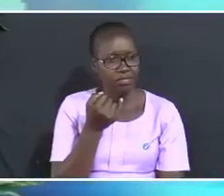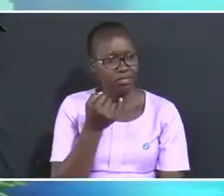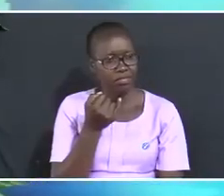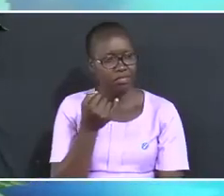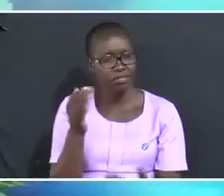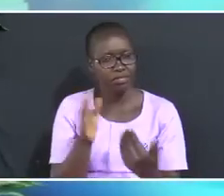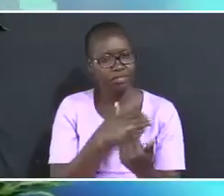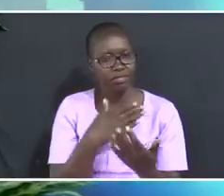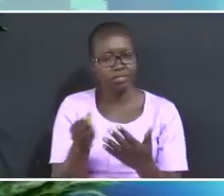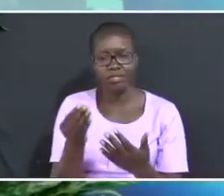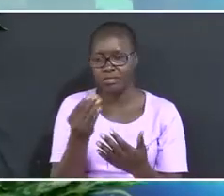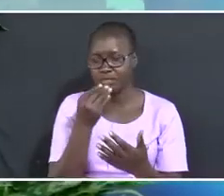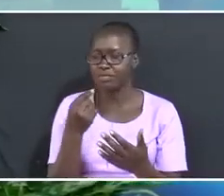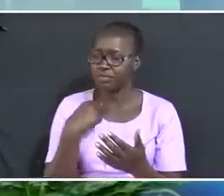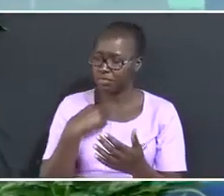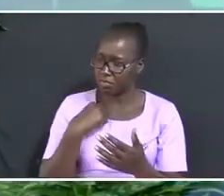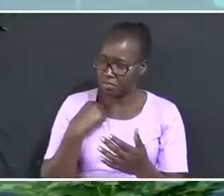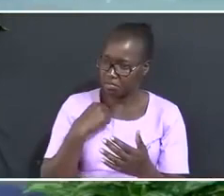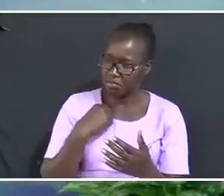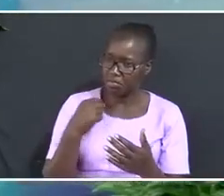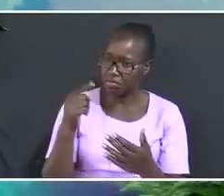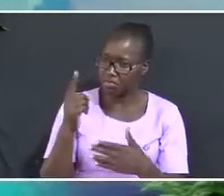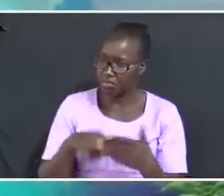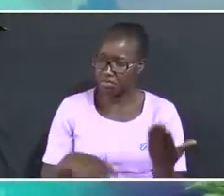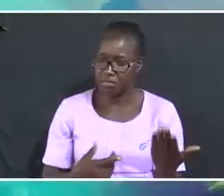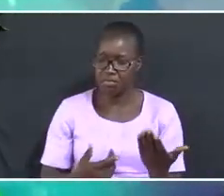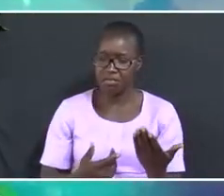whether it is of food or clothes or what, you know.